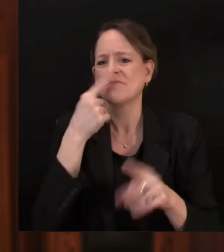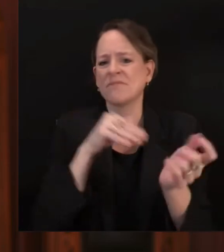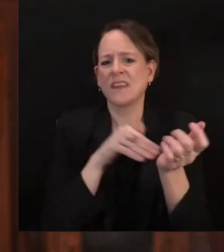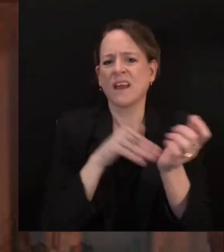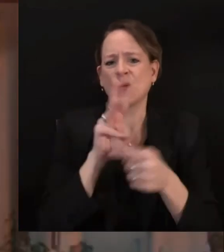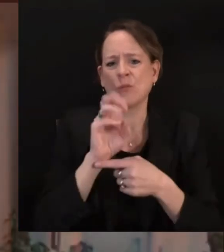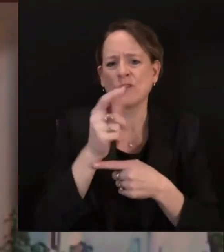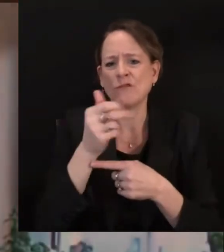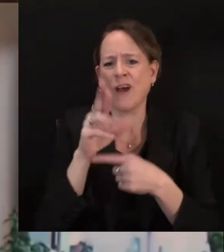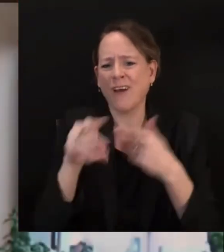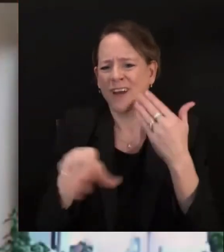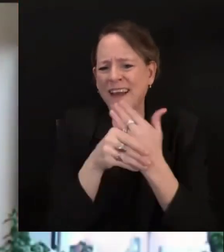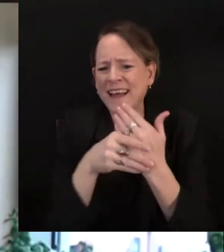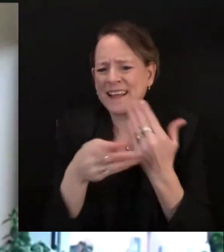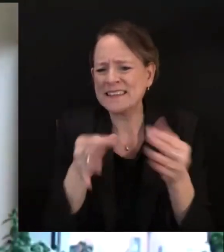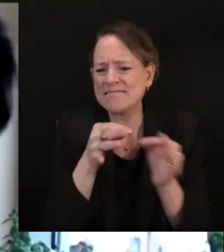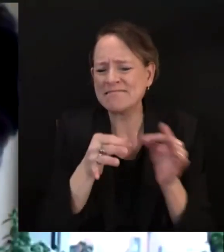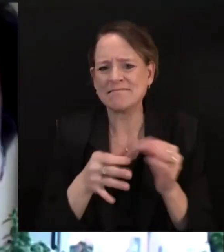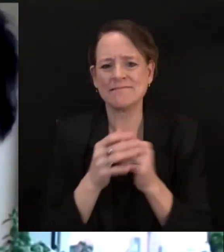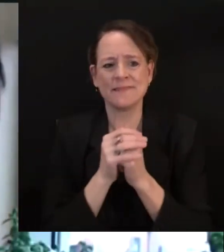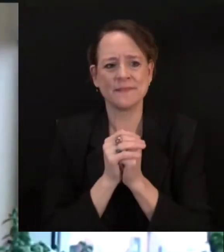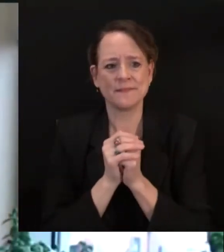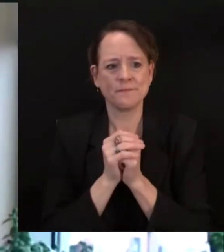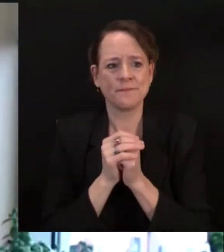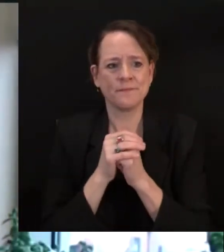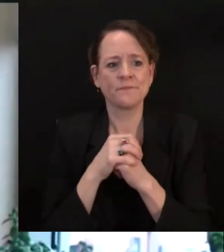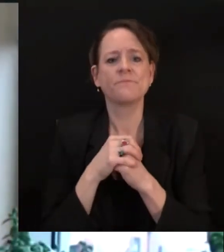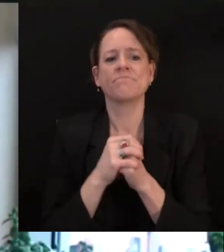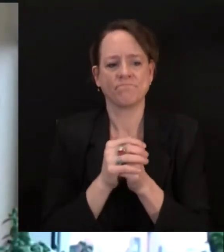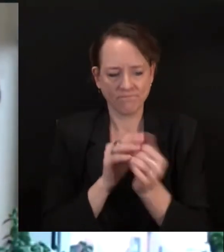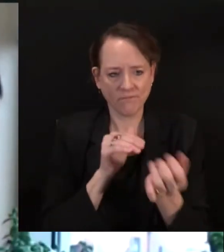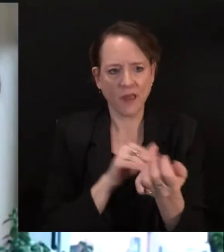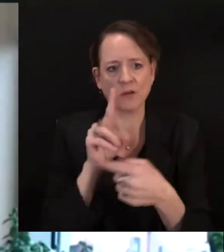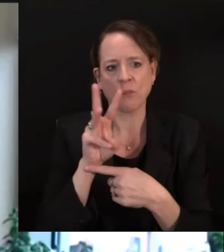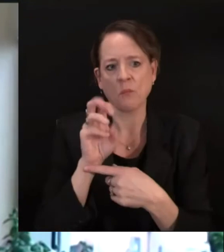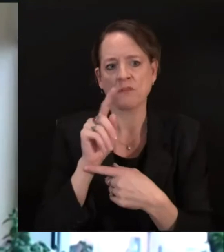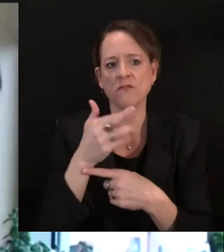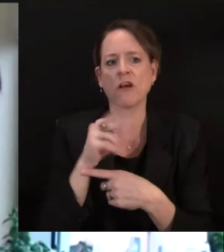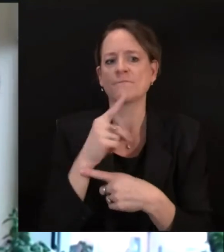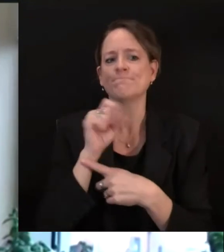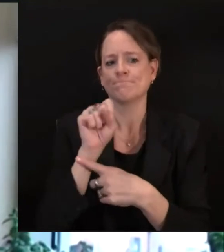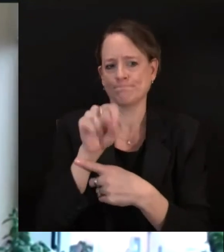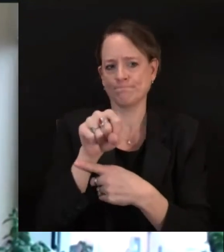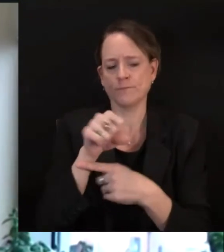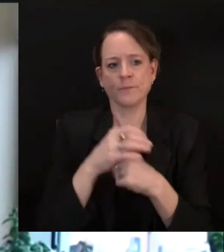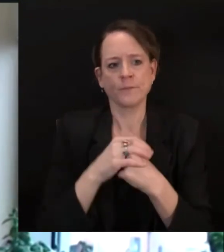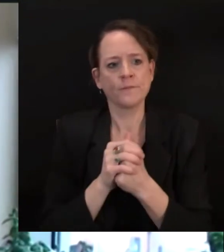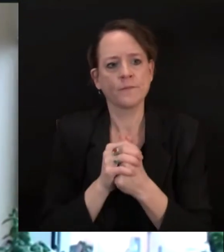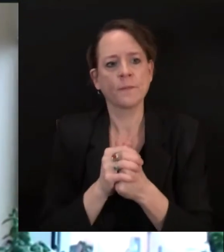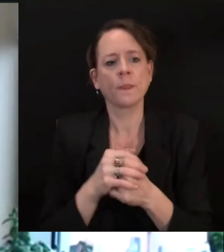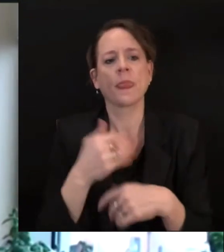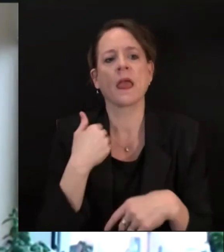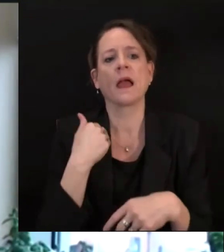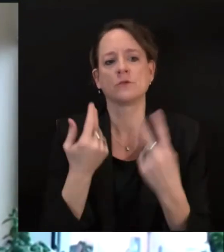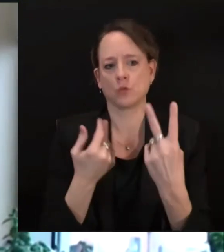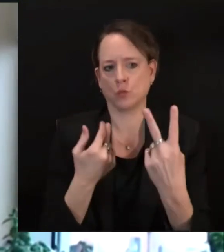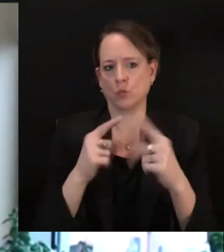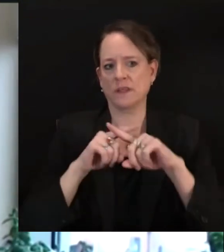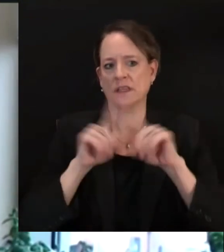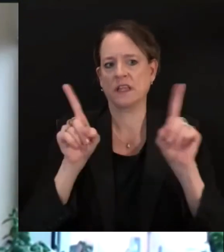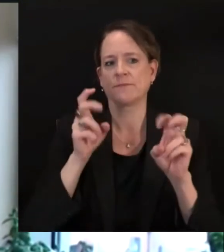Well, I think it's we have two of the monoclonal antibodies or the synthetic antibody treatments that are available for use, and